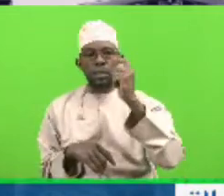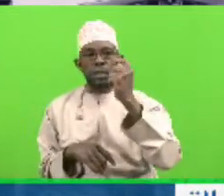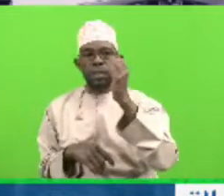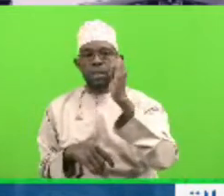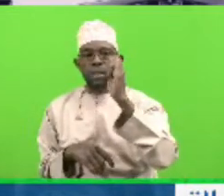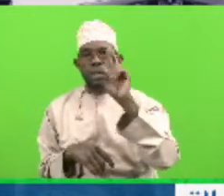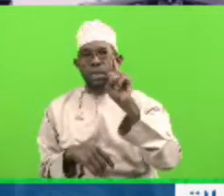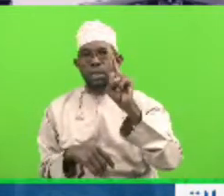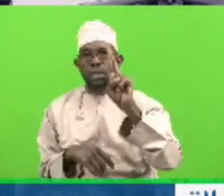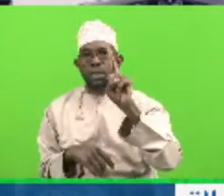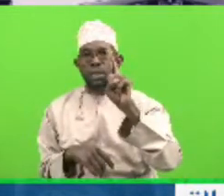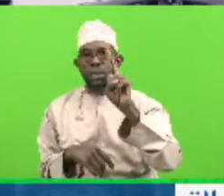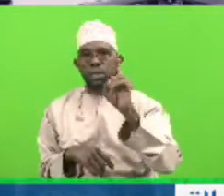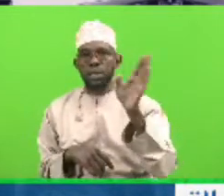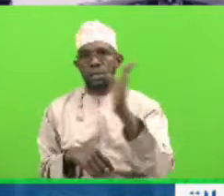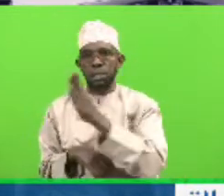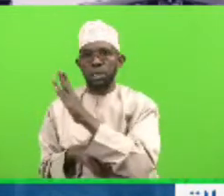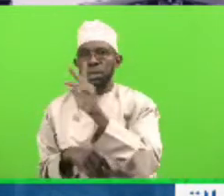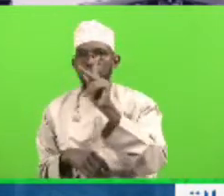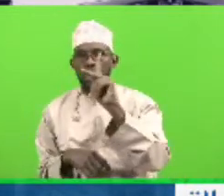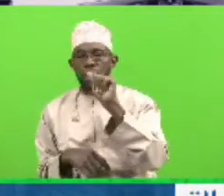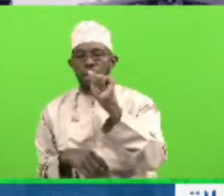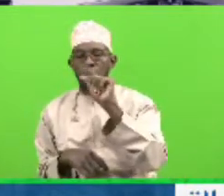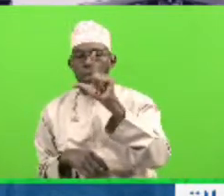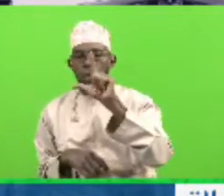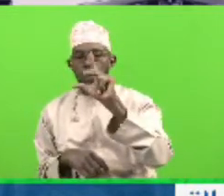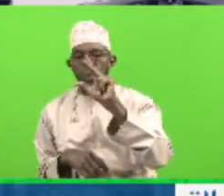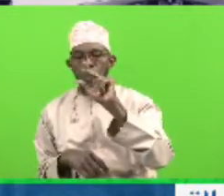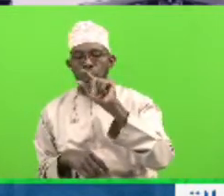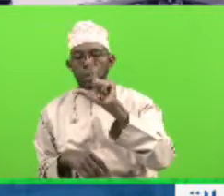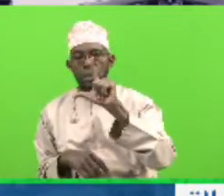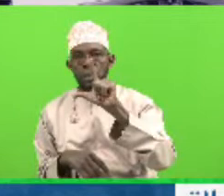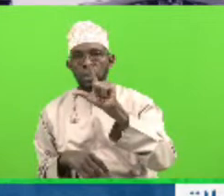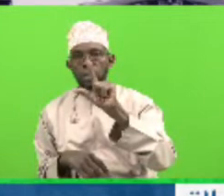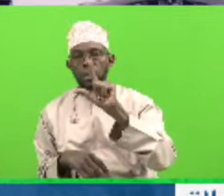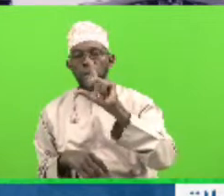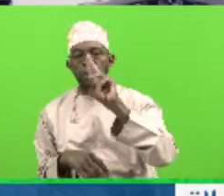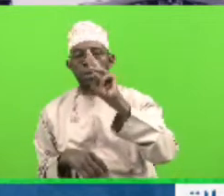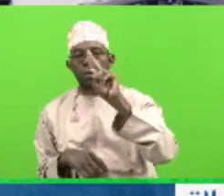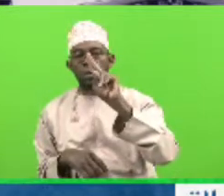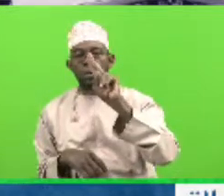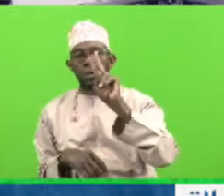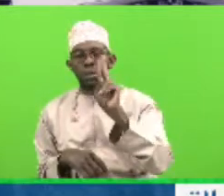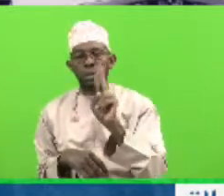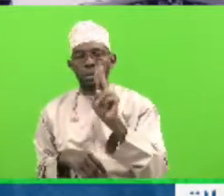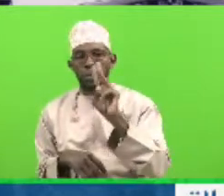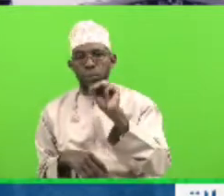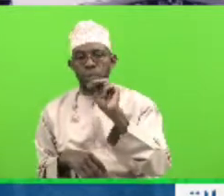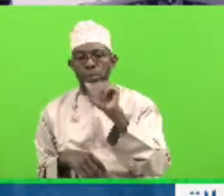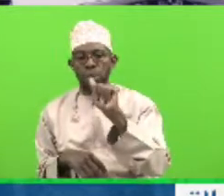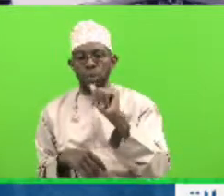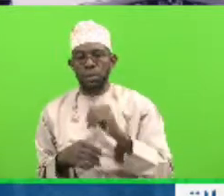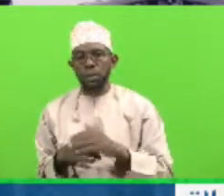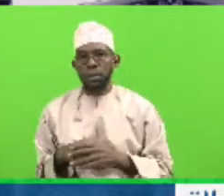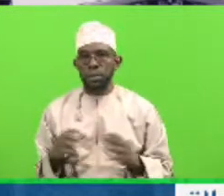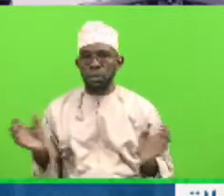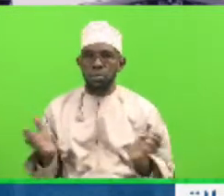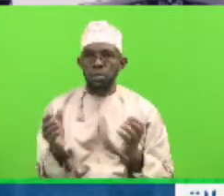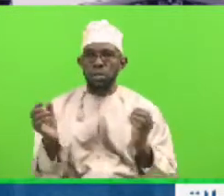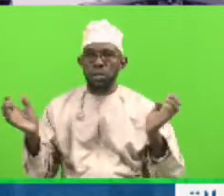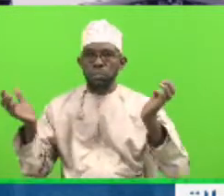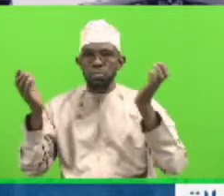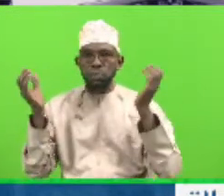and call upon legislators, both in the National Assembly and also the Senate, to come out in full